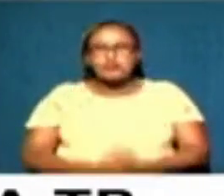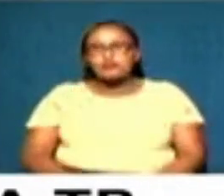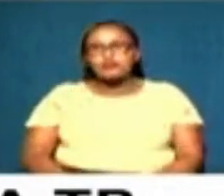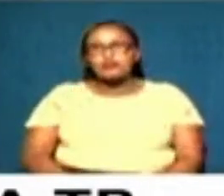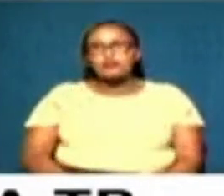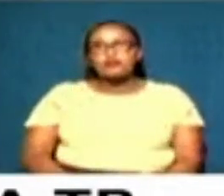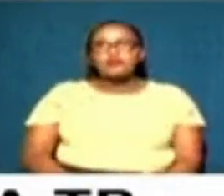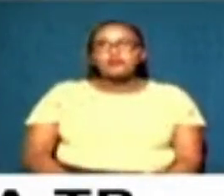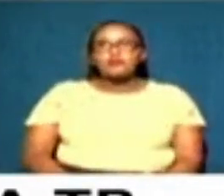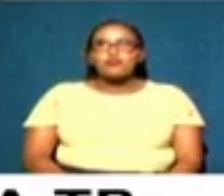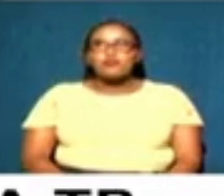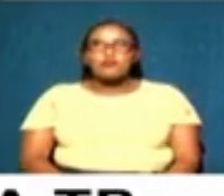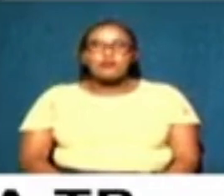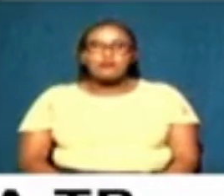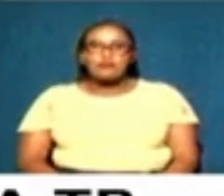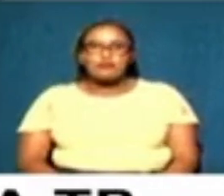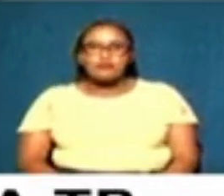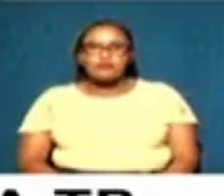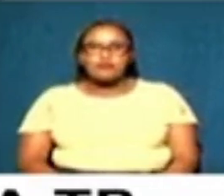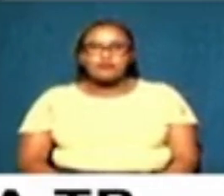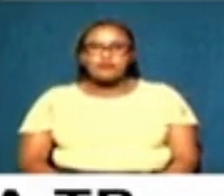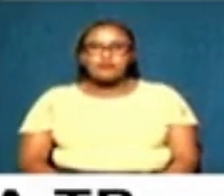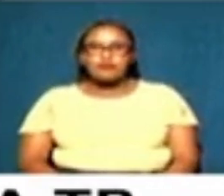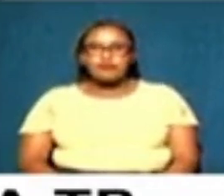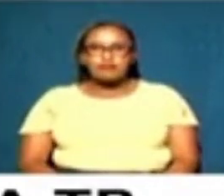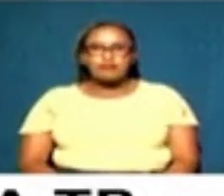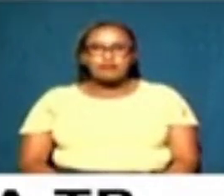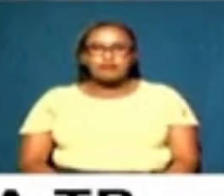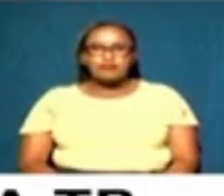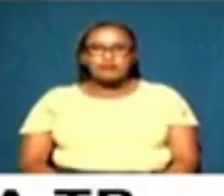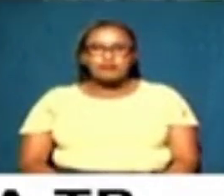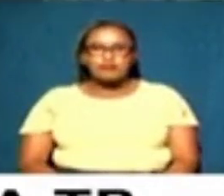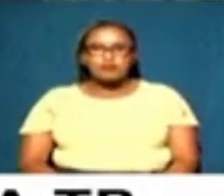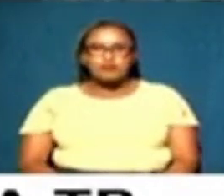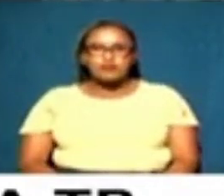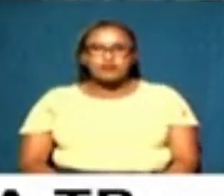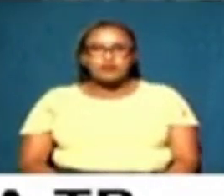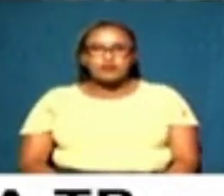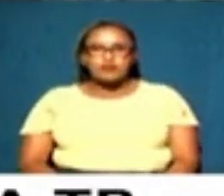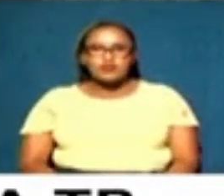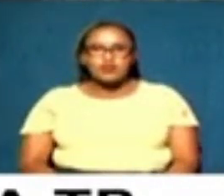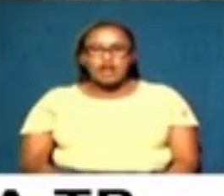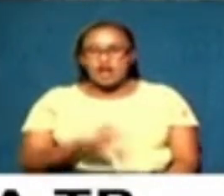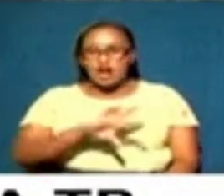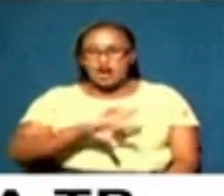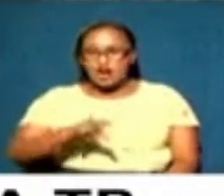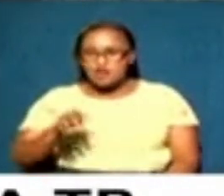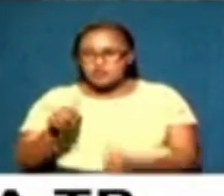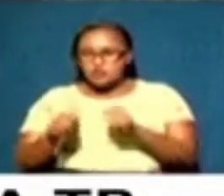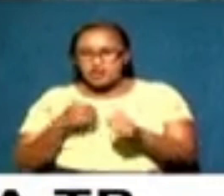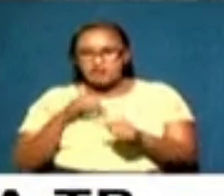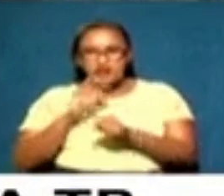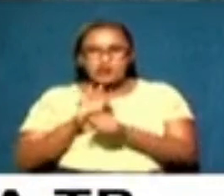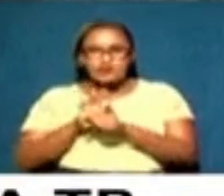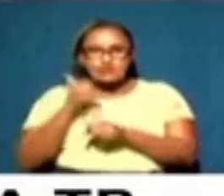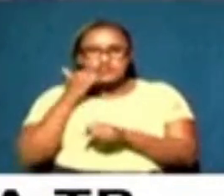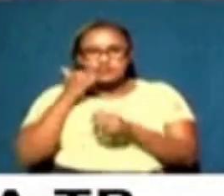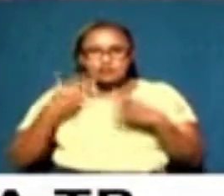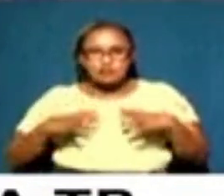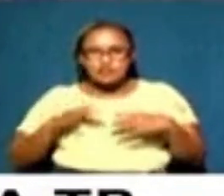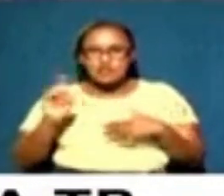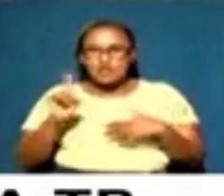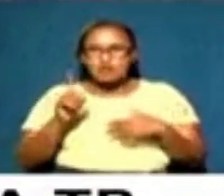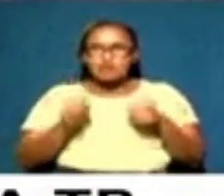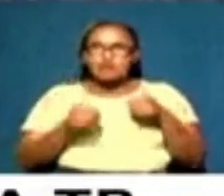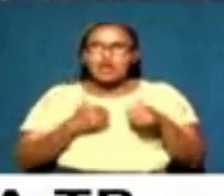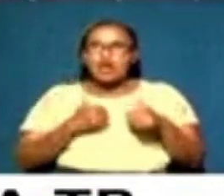to in the UN high-level meeting of 2018. Hamwe na kaunte iria ire na arwaru aigene Nairobi iria